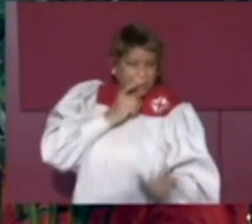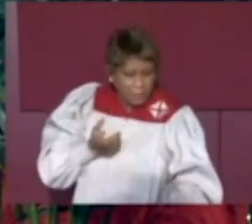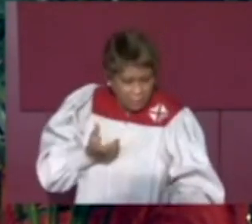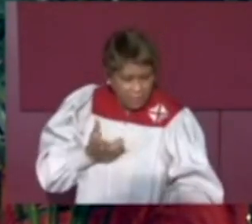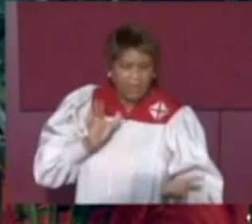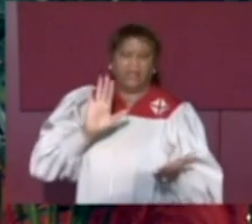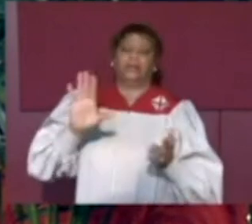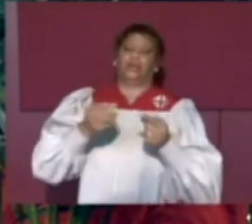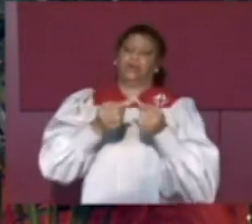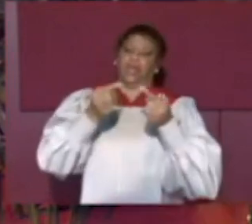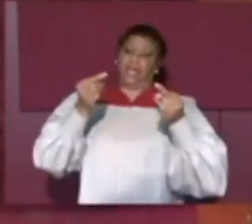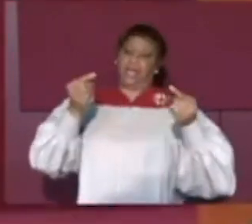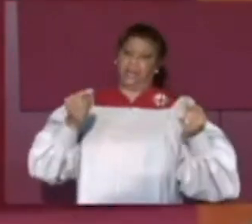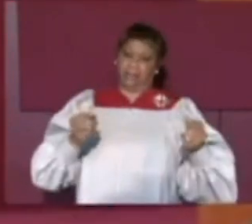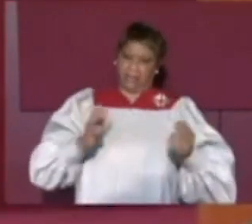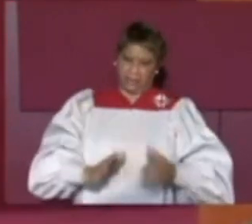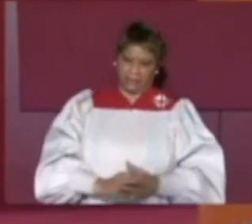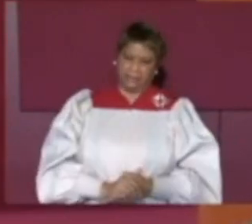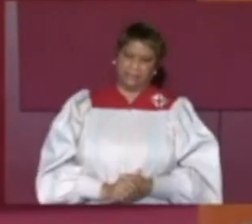Your enemies.